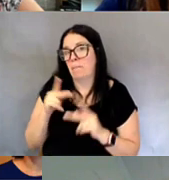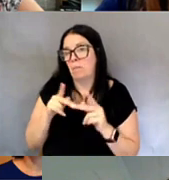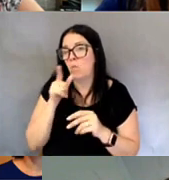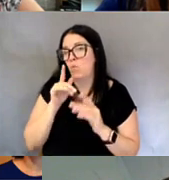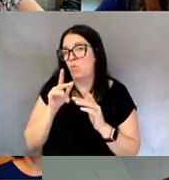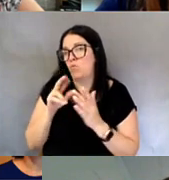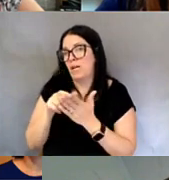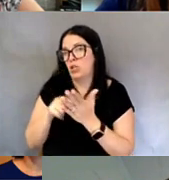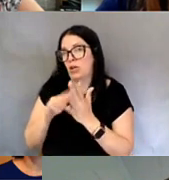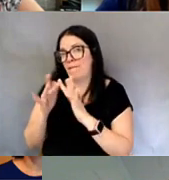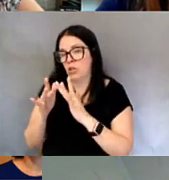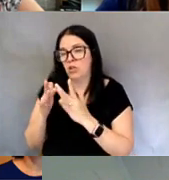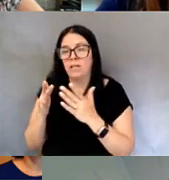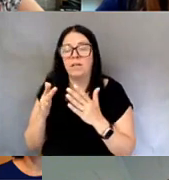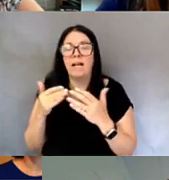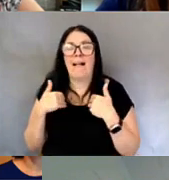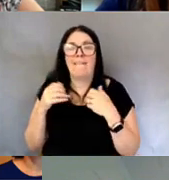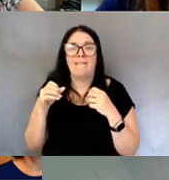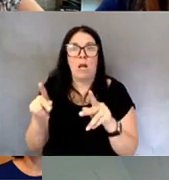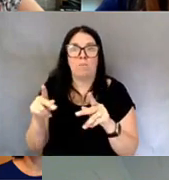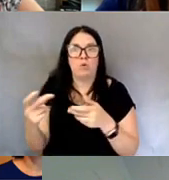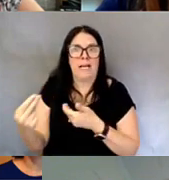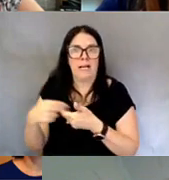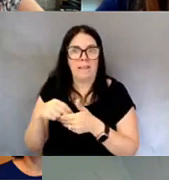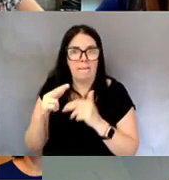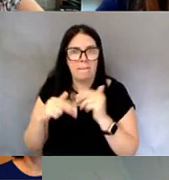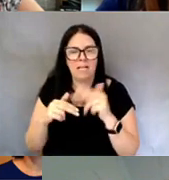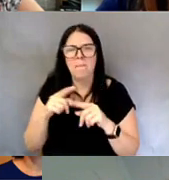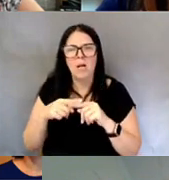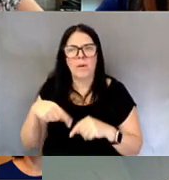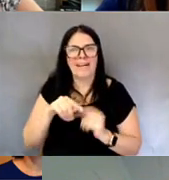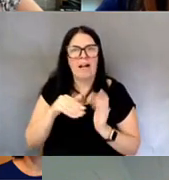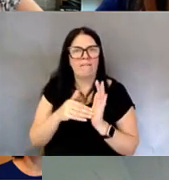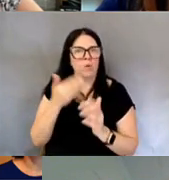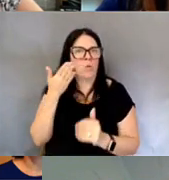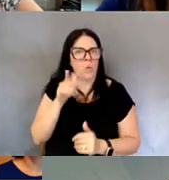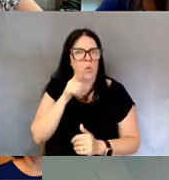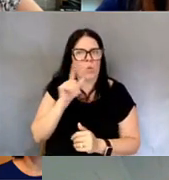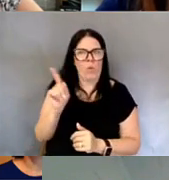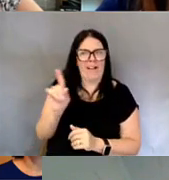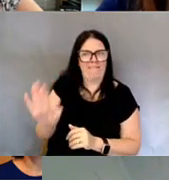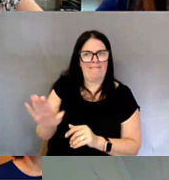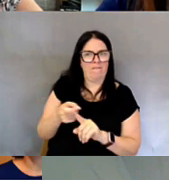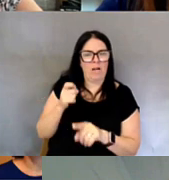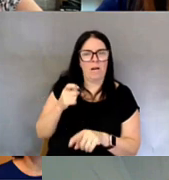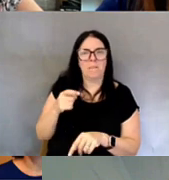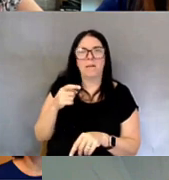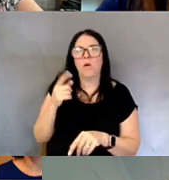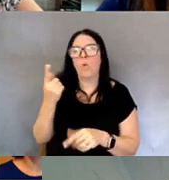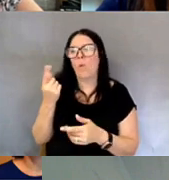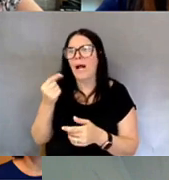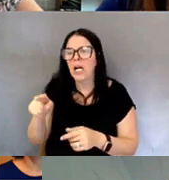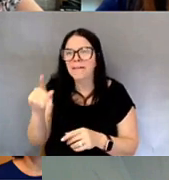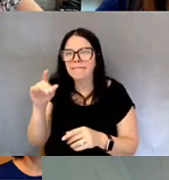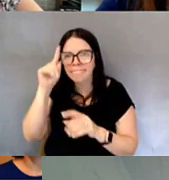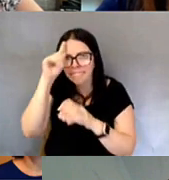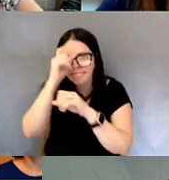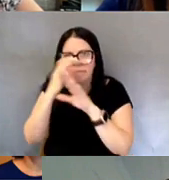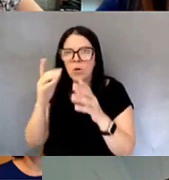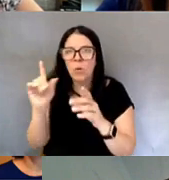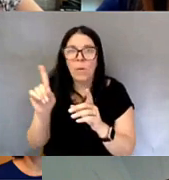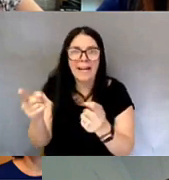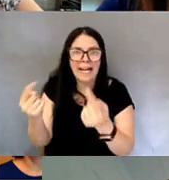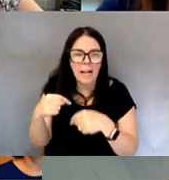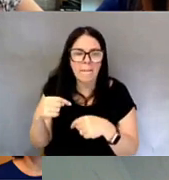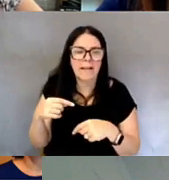had an opportunity to come into the physical building. So we don't really know where they're at or what even sometimes they're looking for when they're coming to us